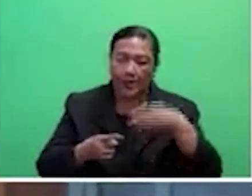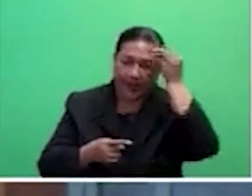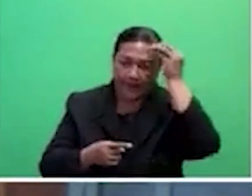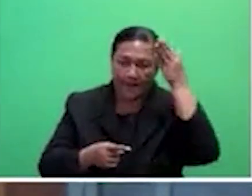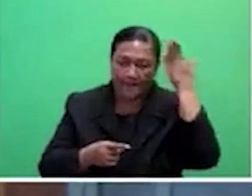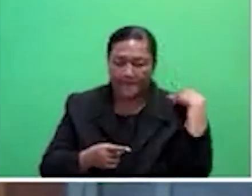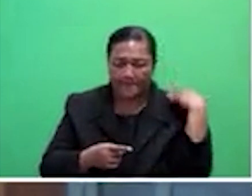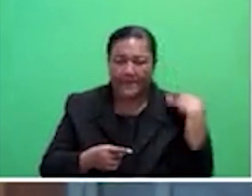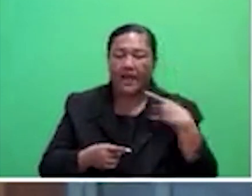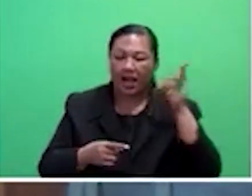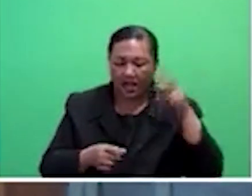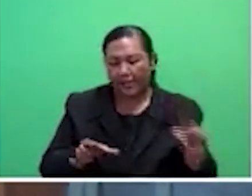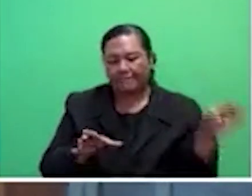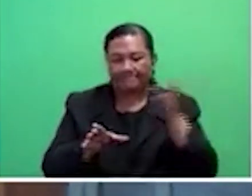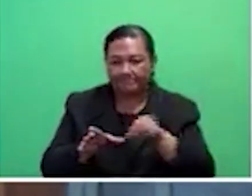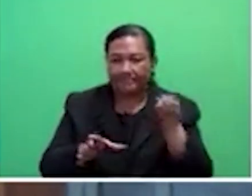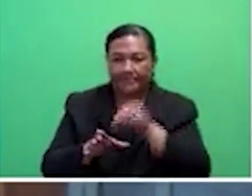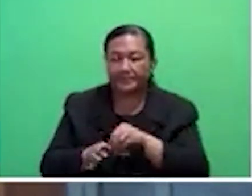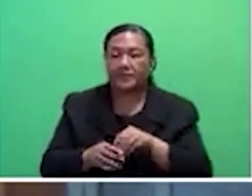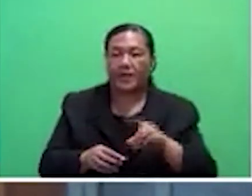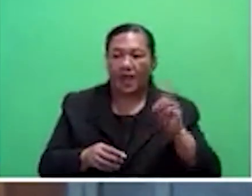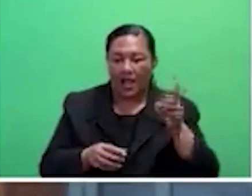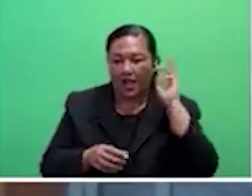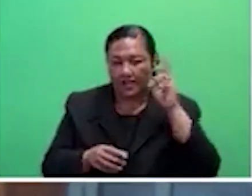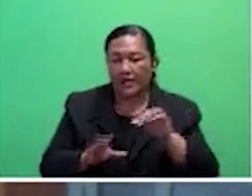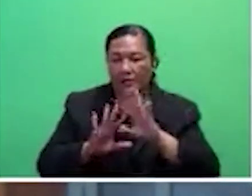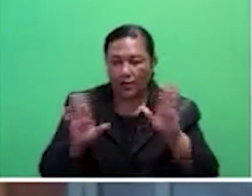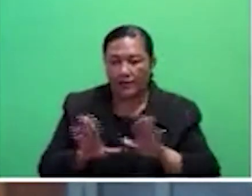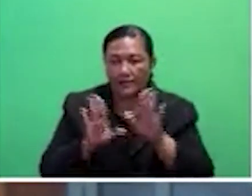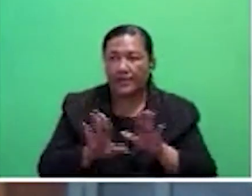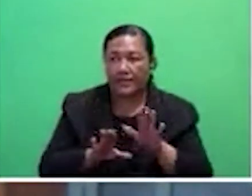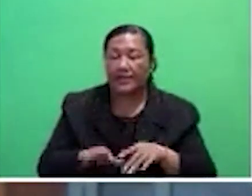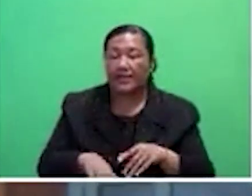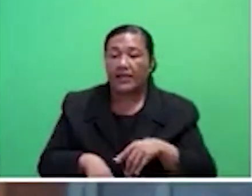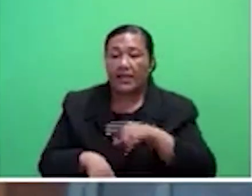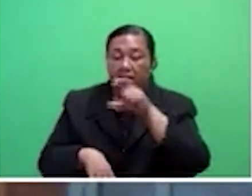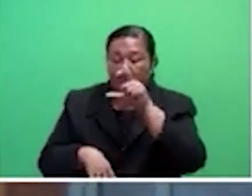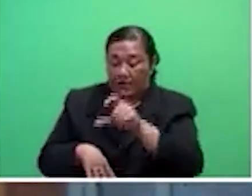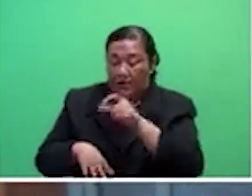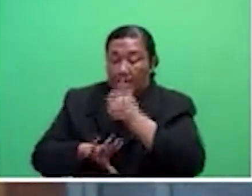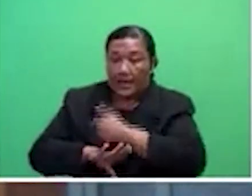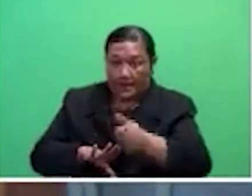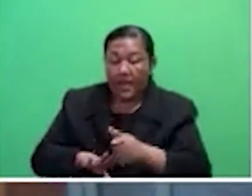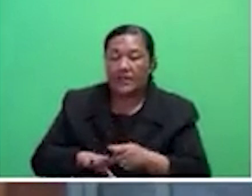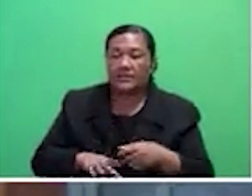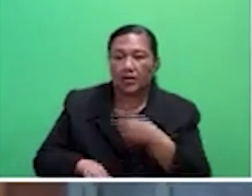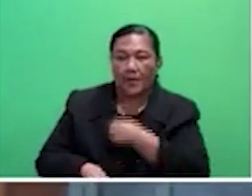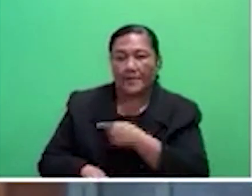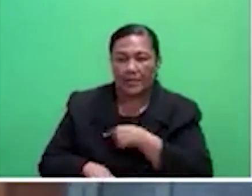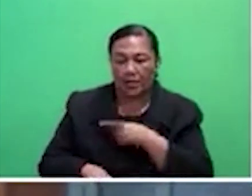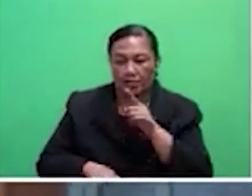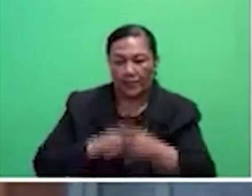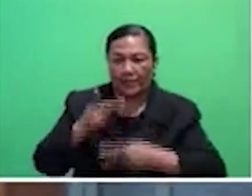Honorable Prime Minister and under his leadership, the entire coalition government is committed to this process. This may be a